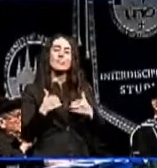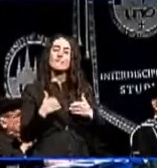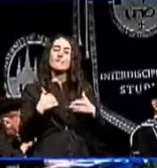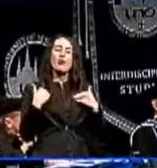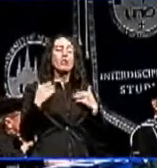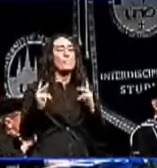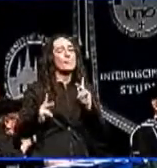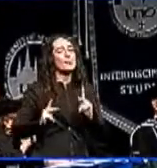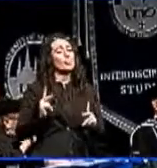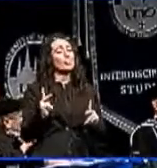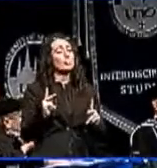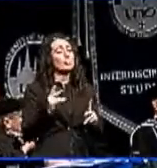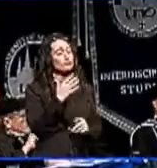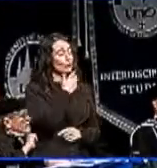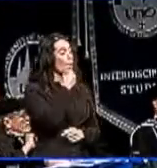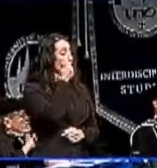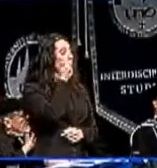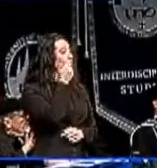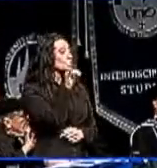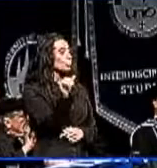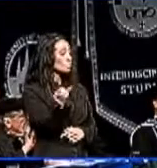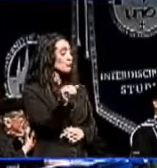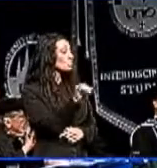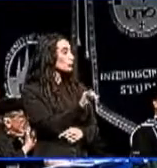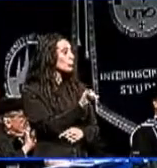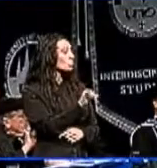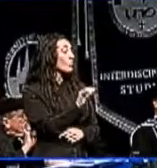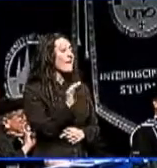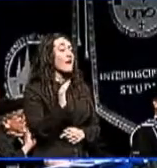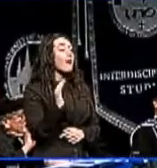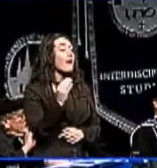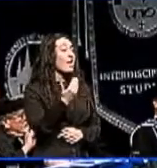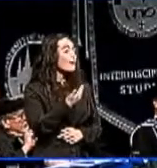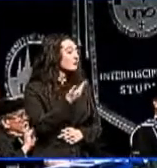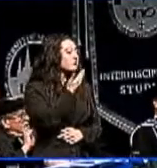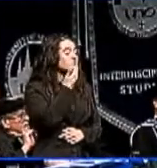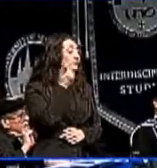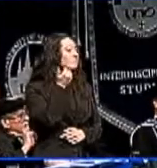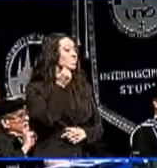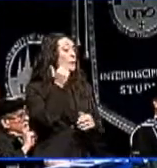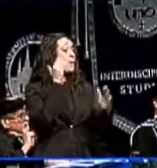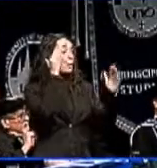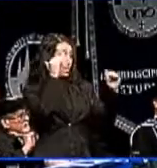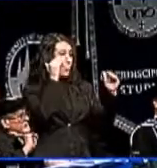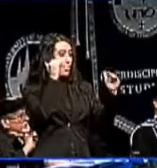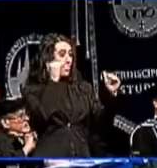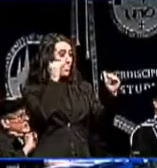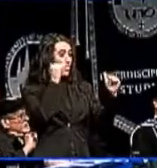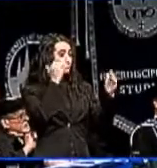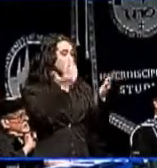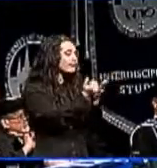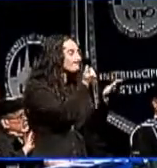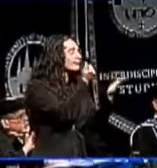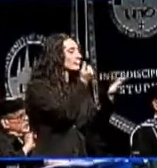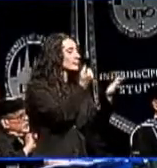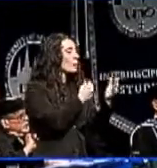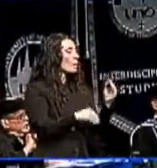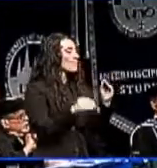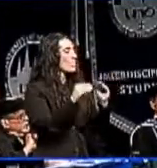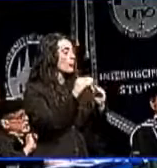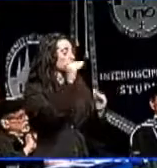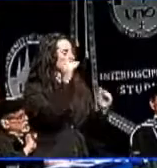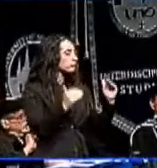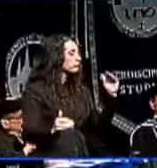so young that our best hopes for achieving a more just and humane